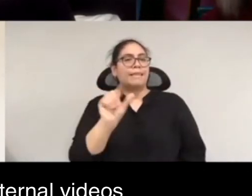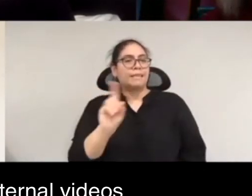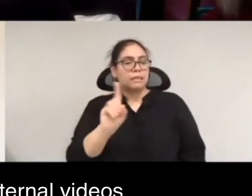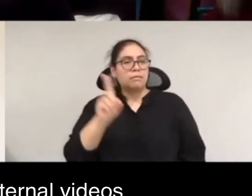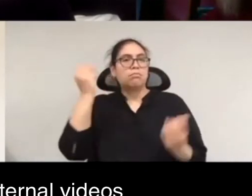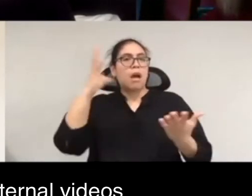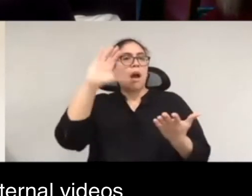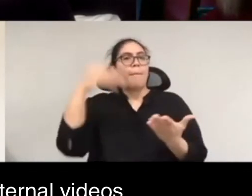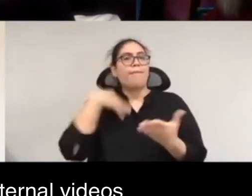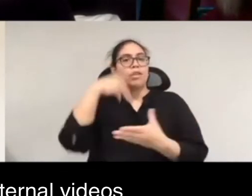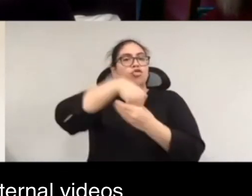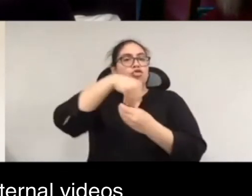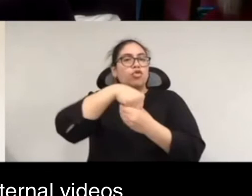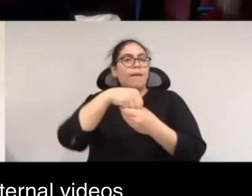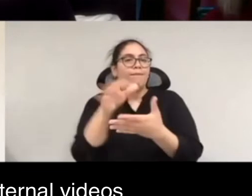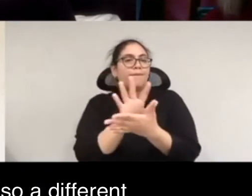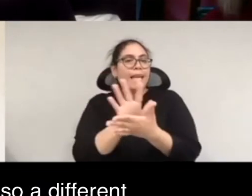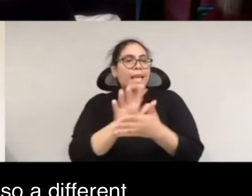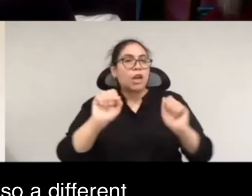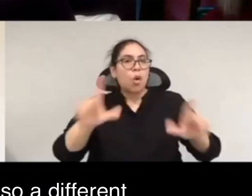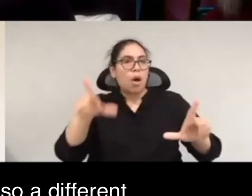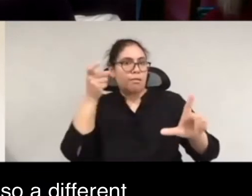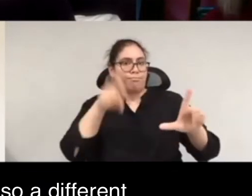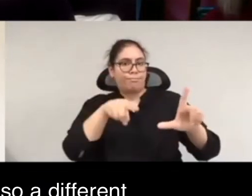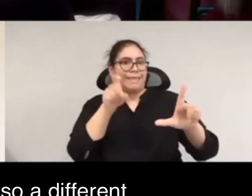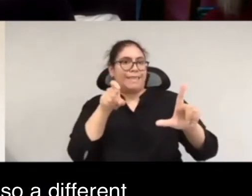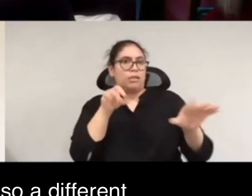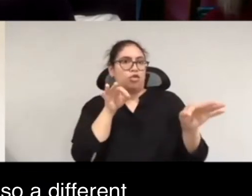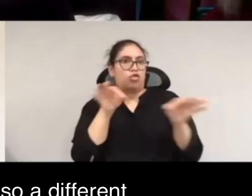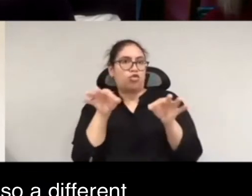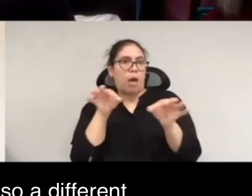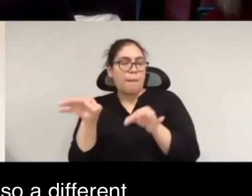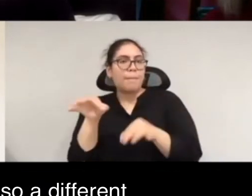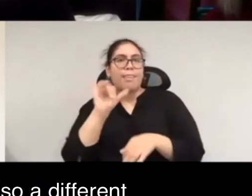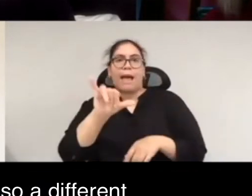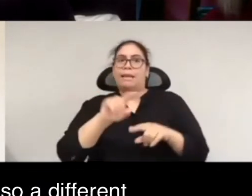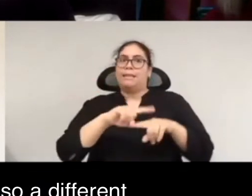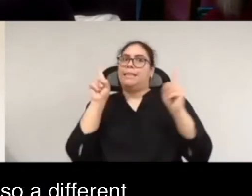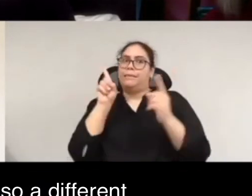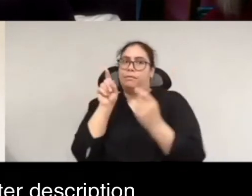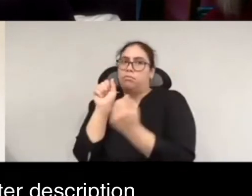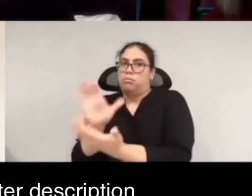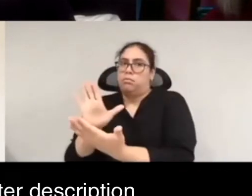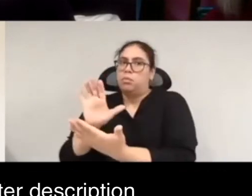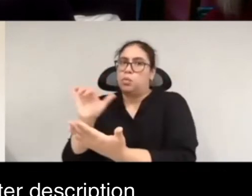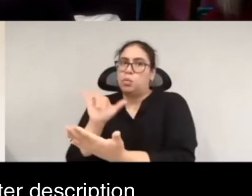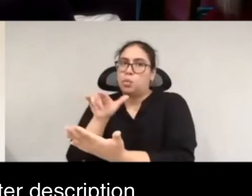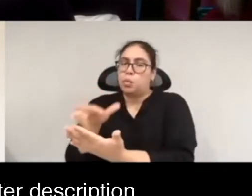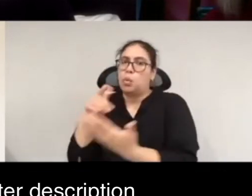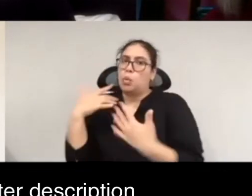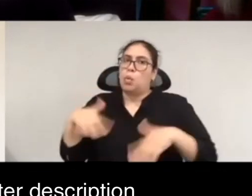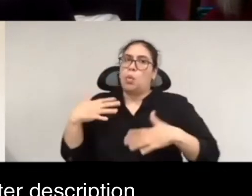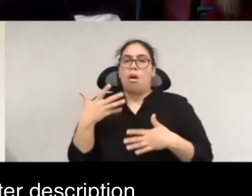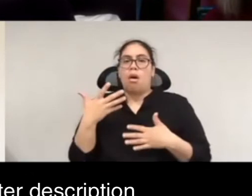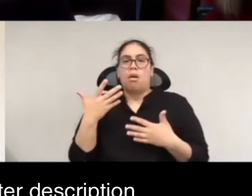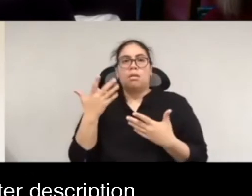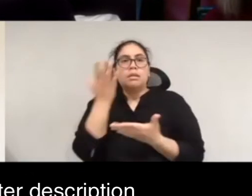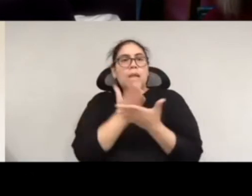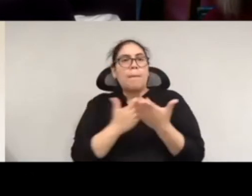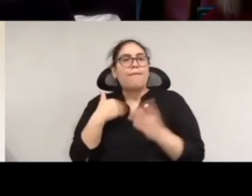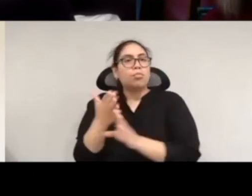internal videos that need to be described, and that's also a different animal, and sometimes gets into interdescription or